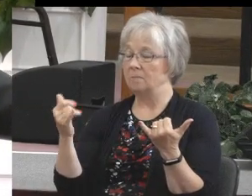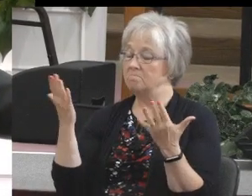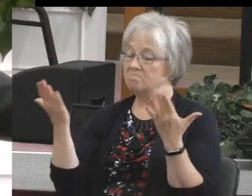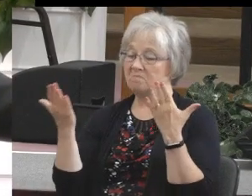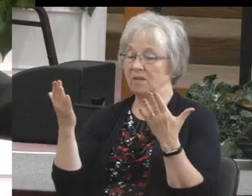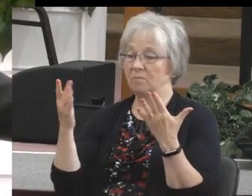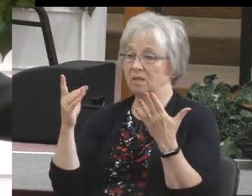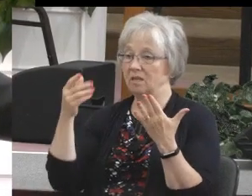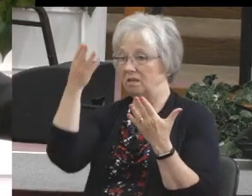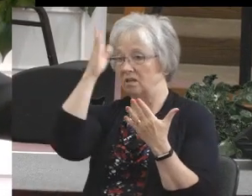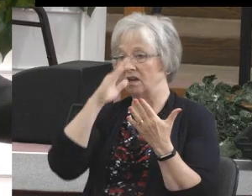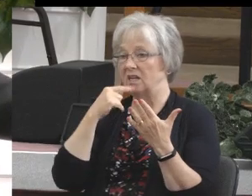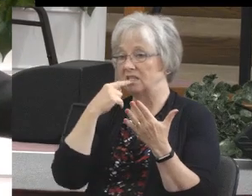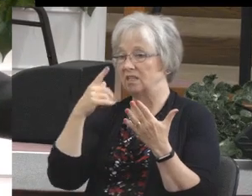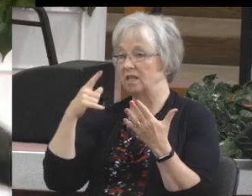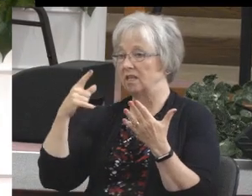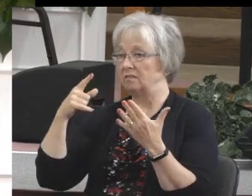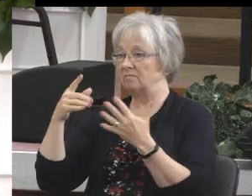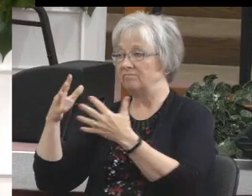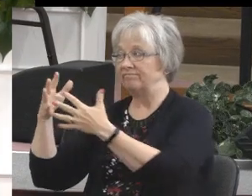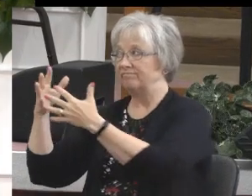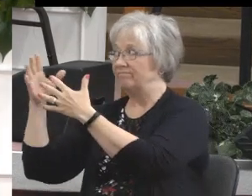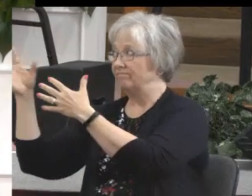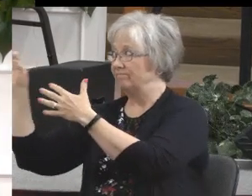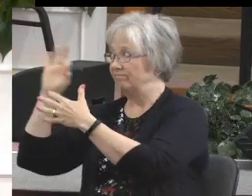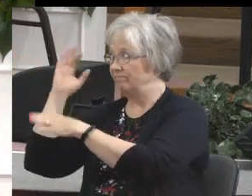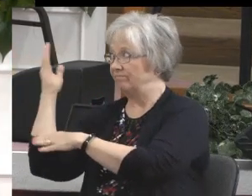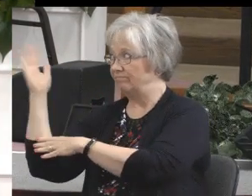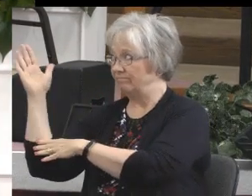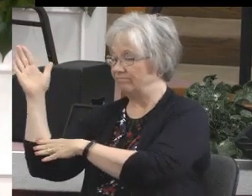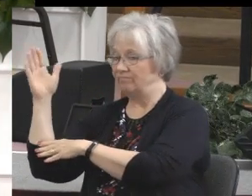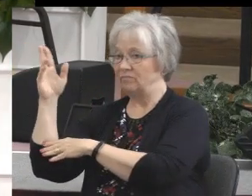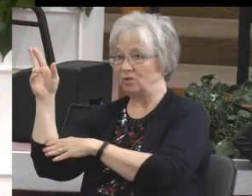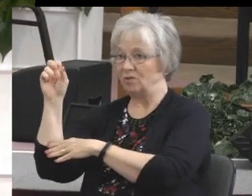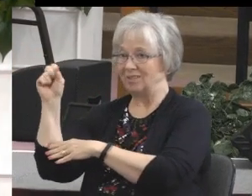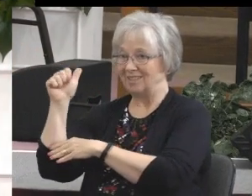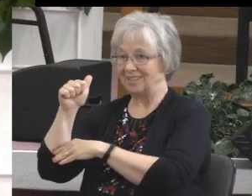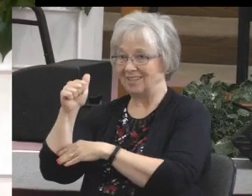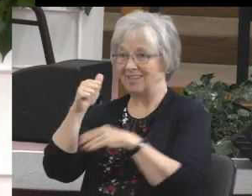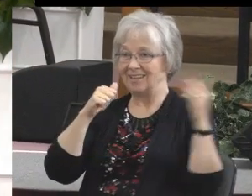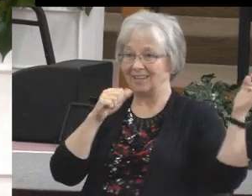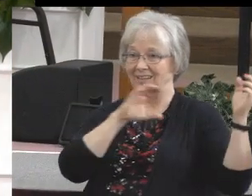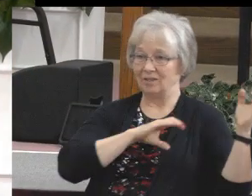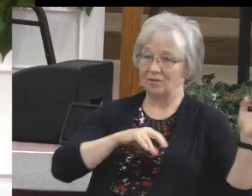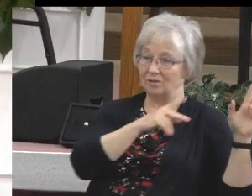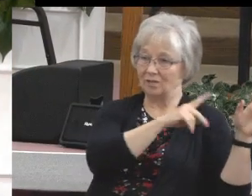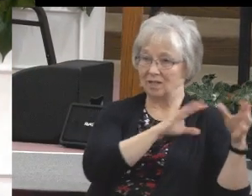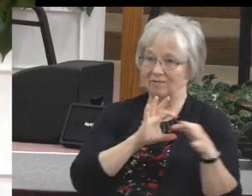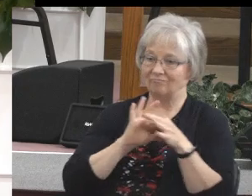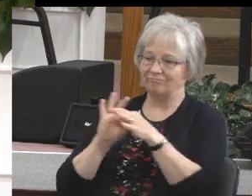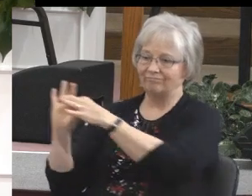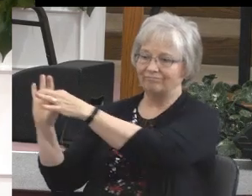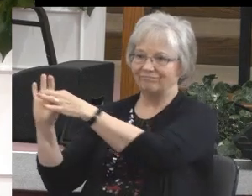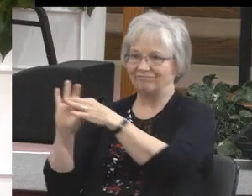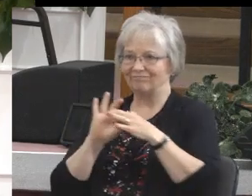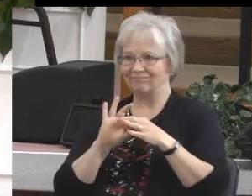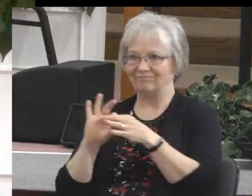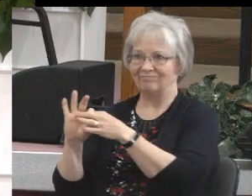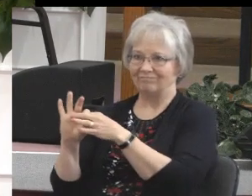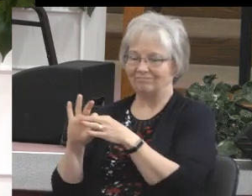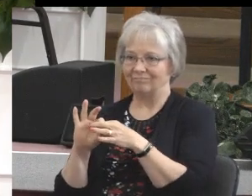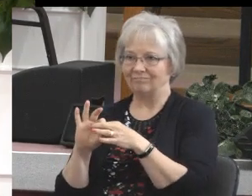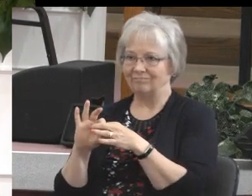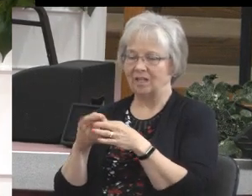citizenship and living that out a little stronger. Whatever He's saying to you this morning, I want to encourage you in this